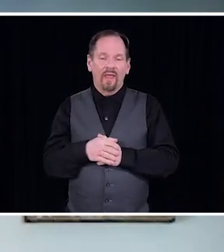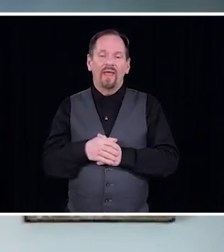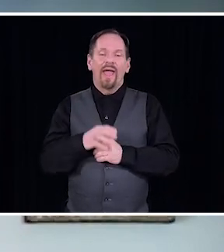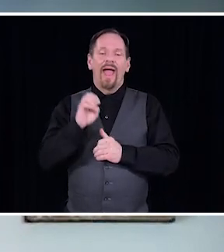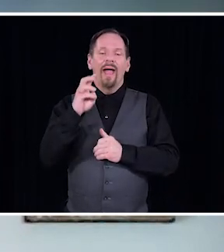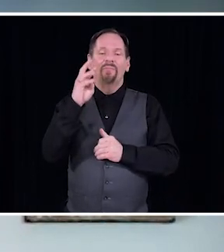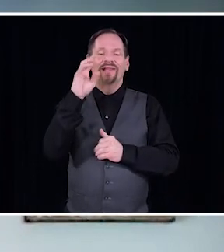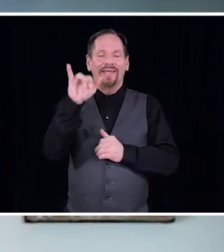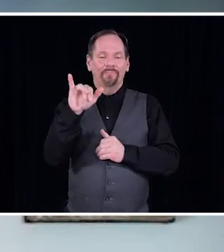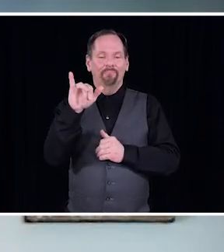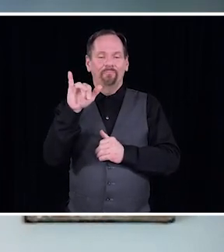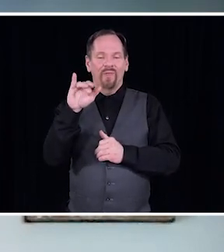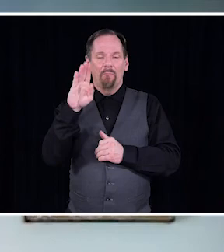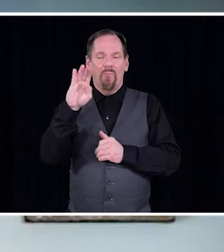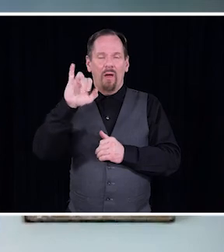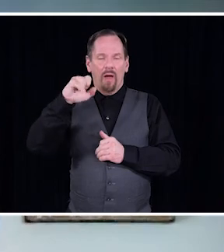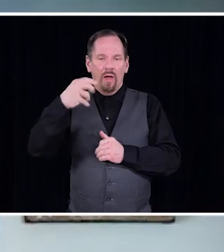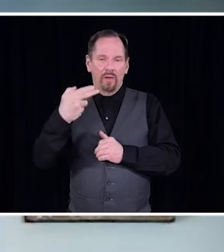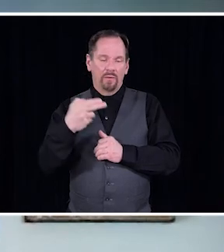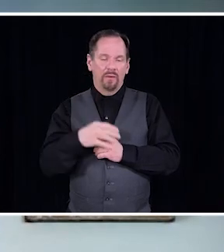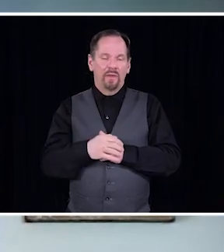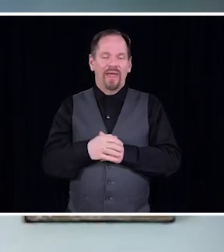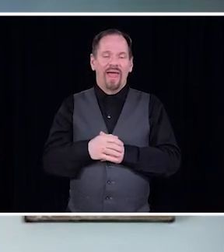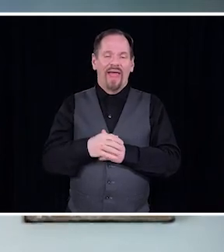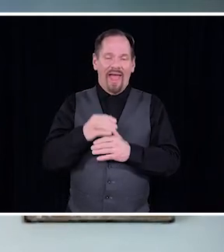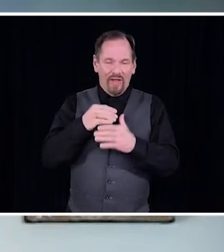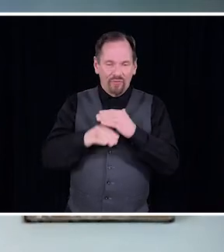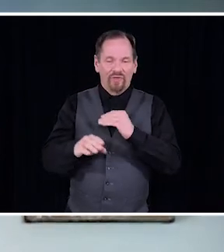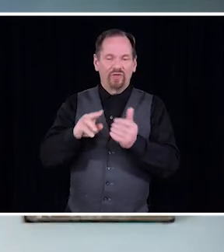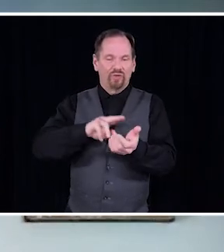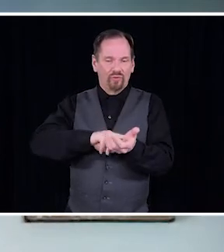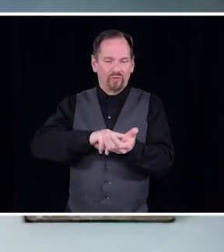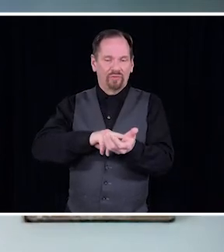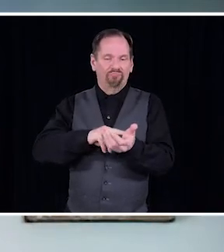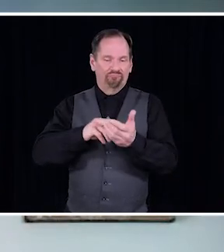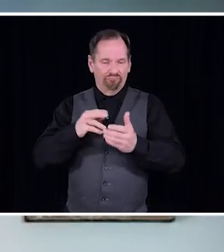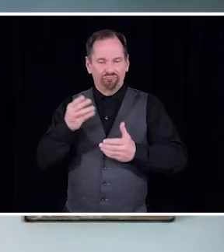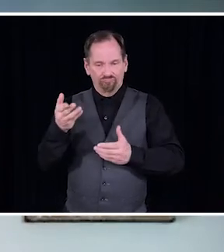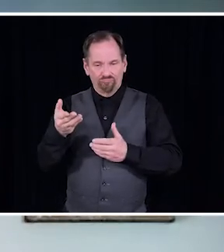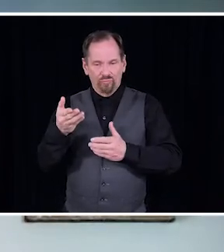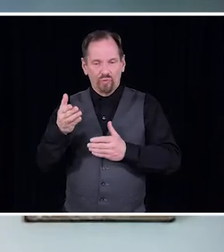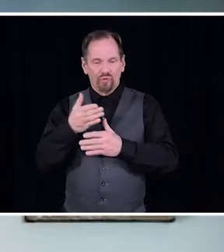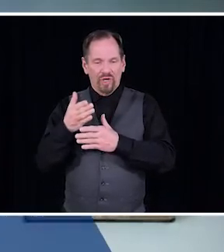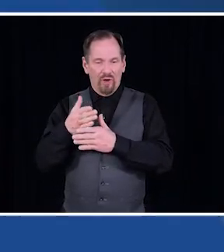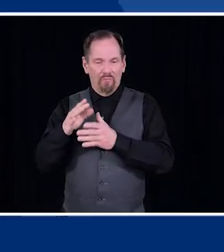Master of Science in Nursing, Entry into Nursing candidate, to share her remarks.